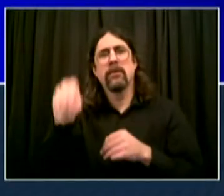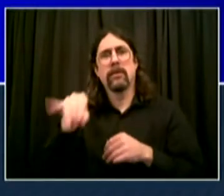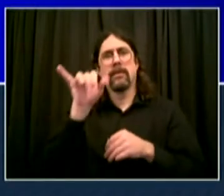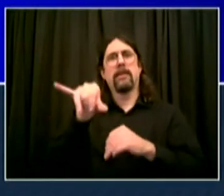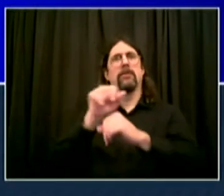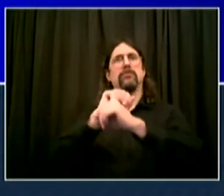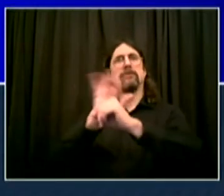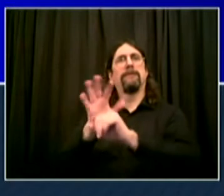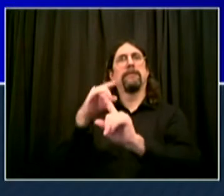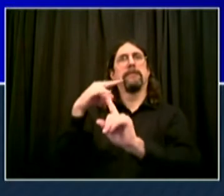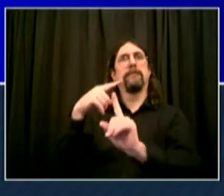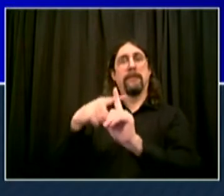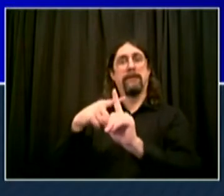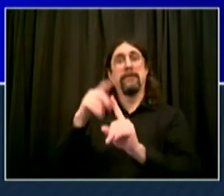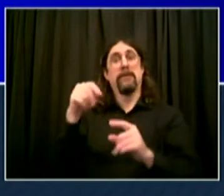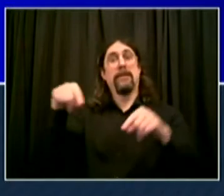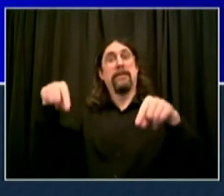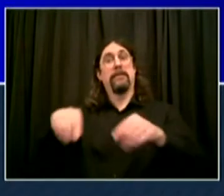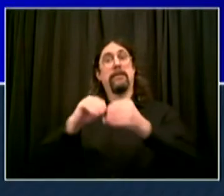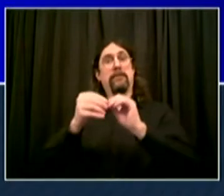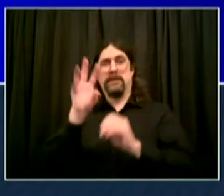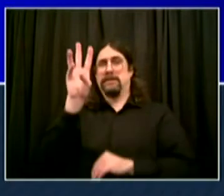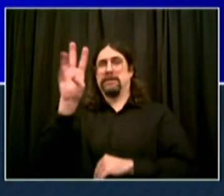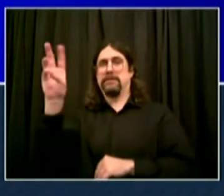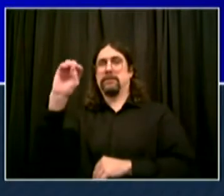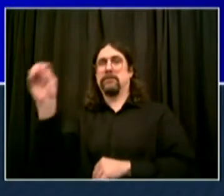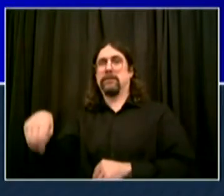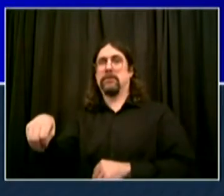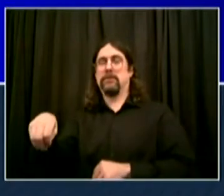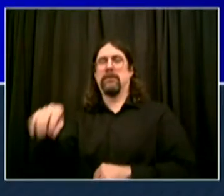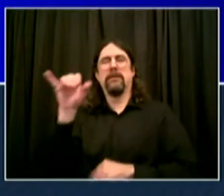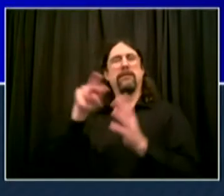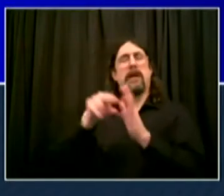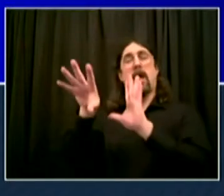rate. We'll go to that as well. The hospitalization rate,